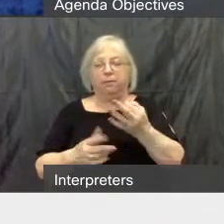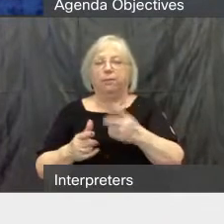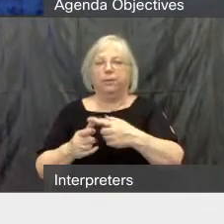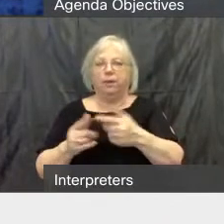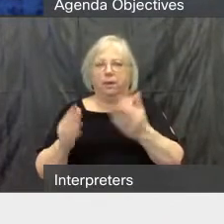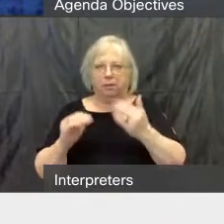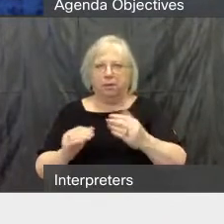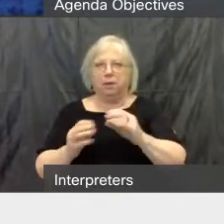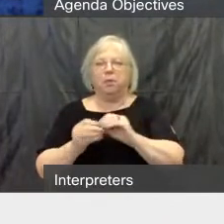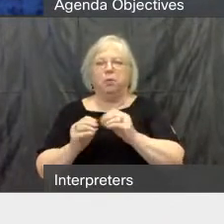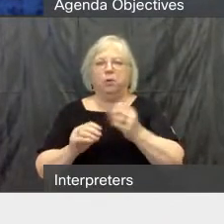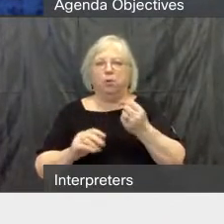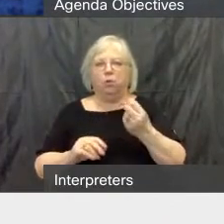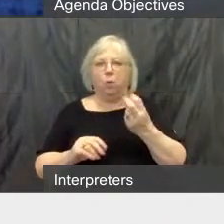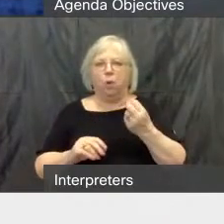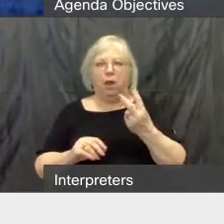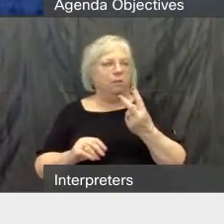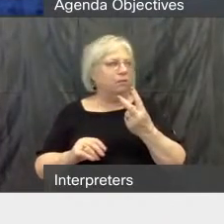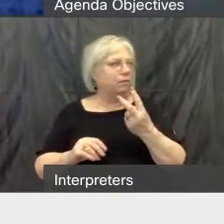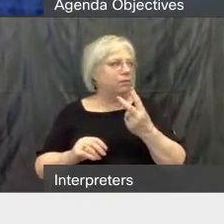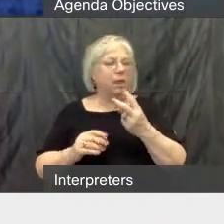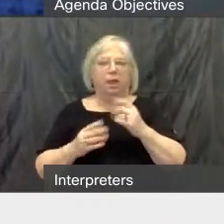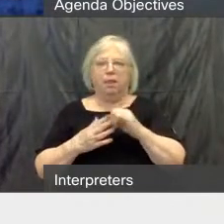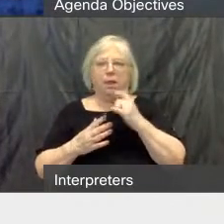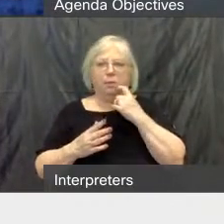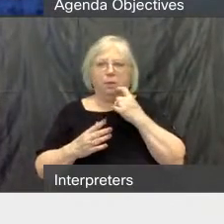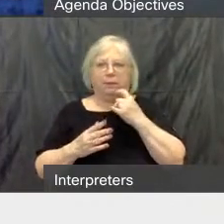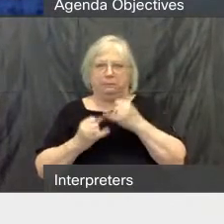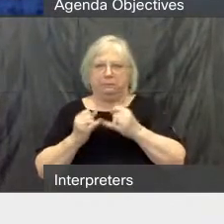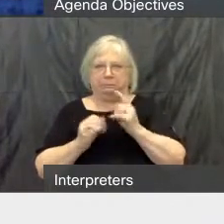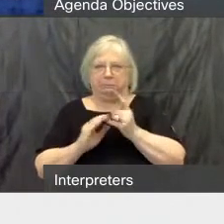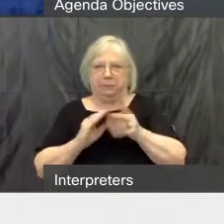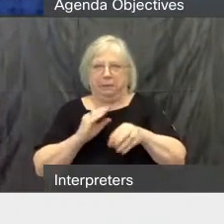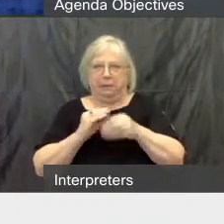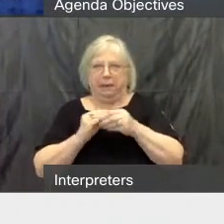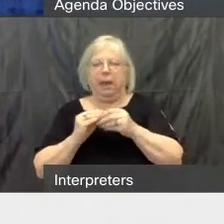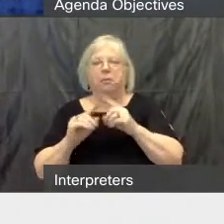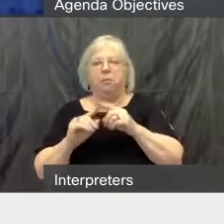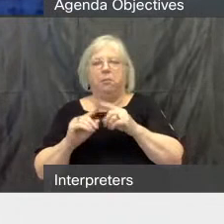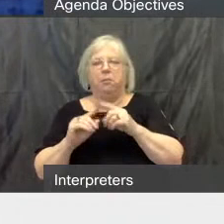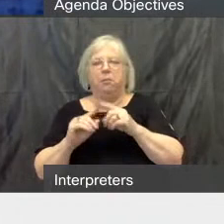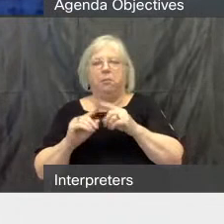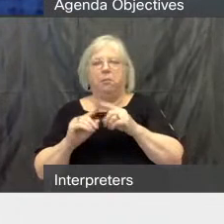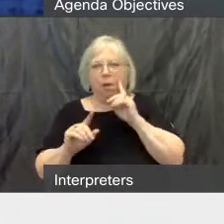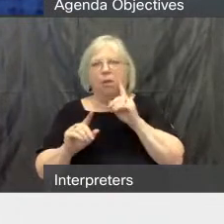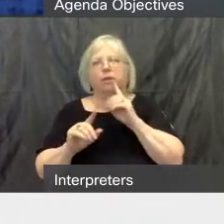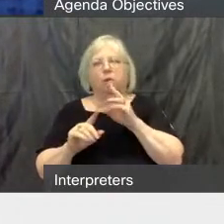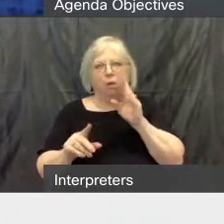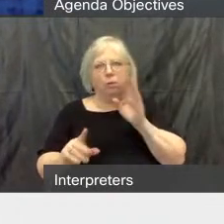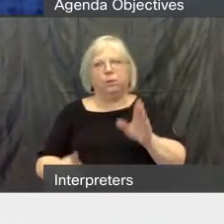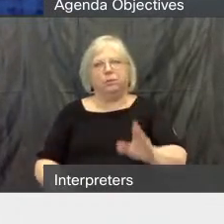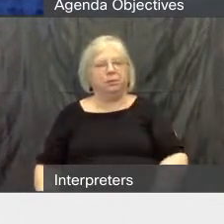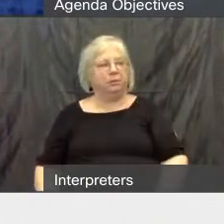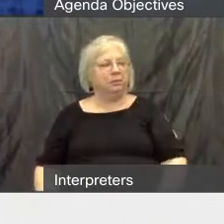item 12 was inadvertently added, but that is also going to be withdrawn.